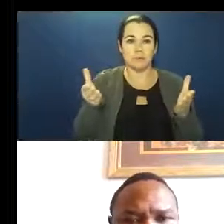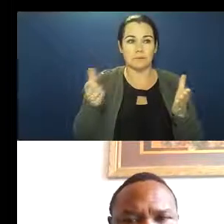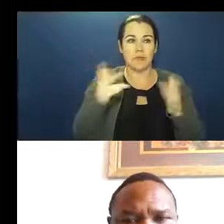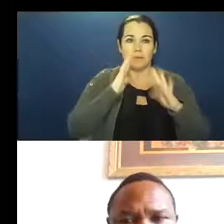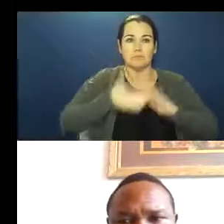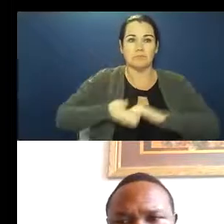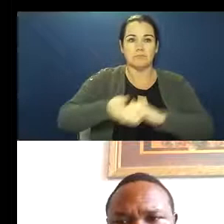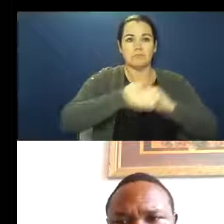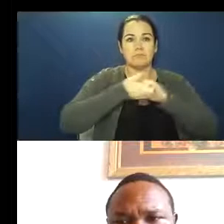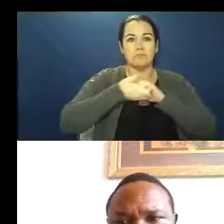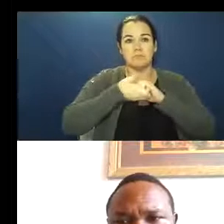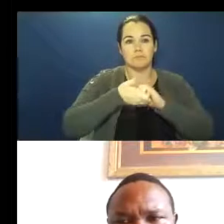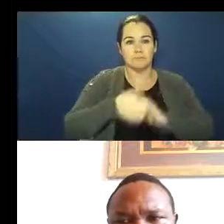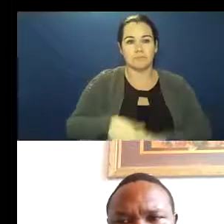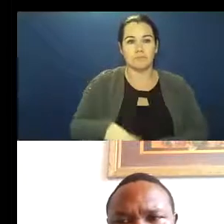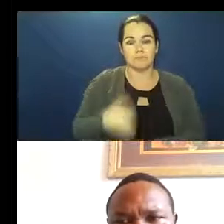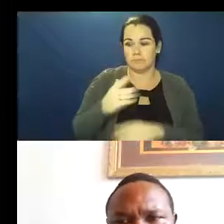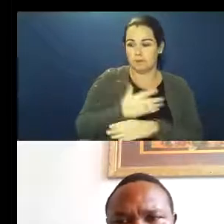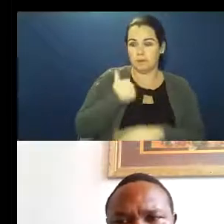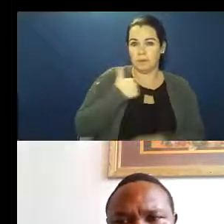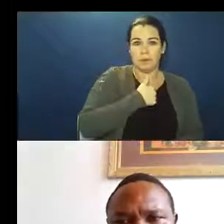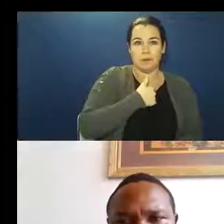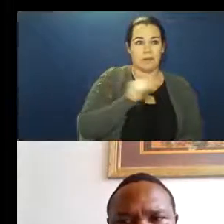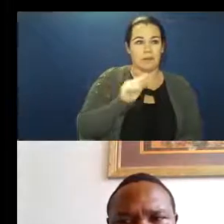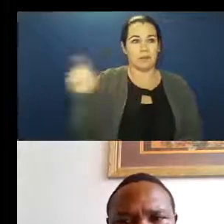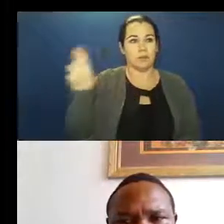collaboration between us and the USAID's